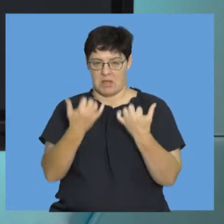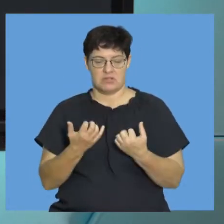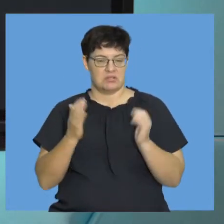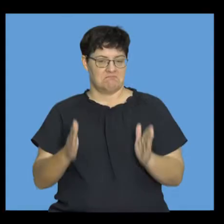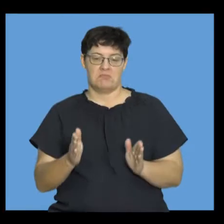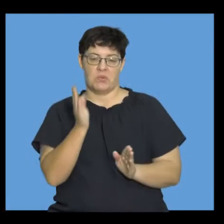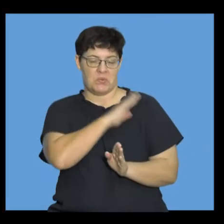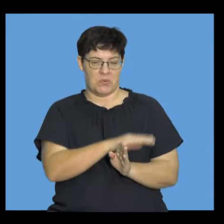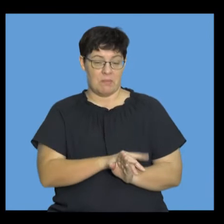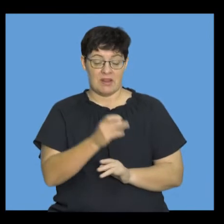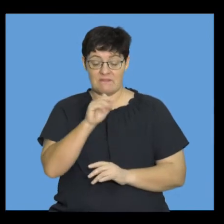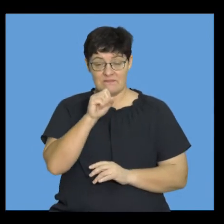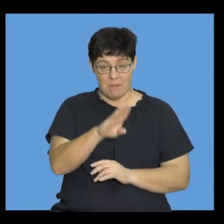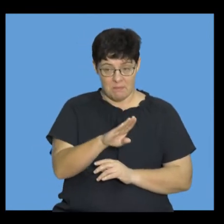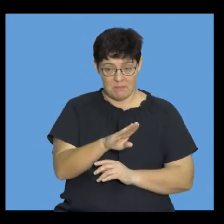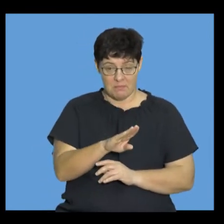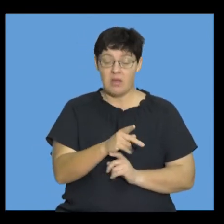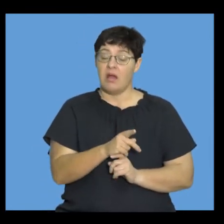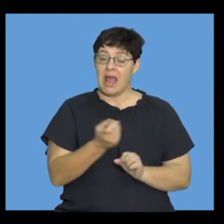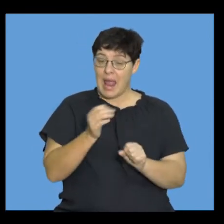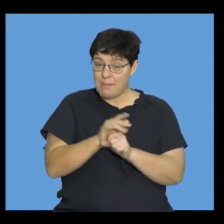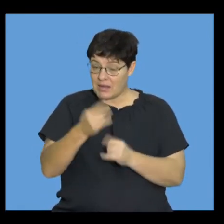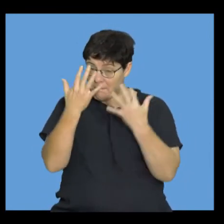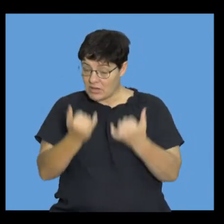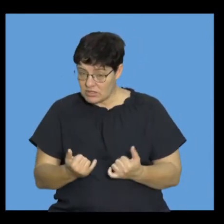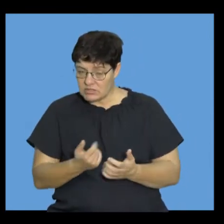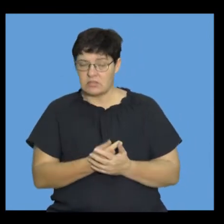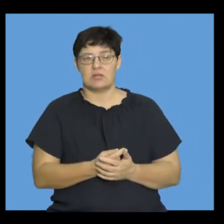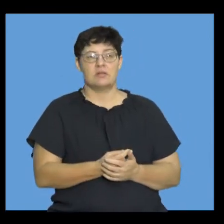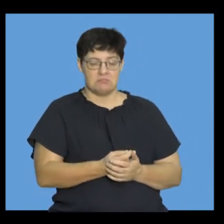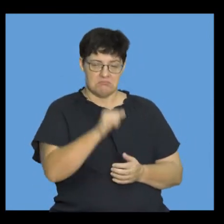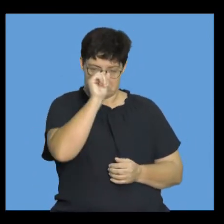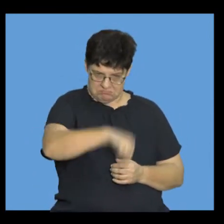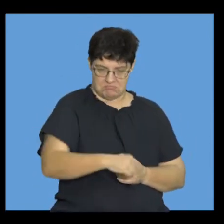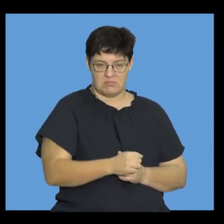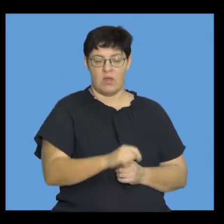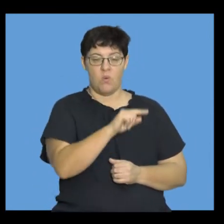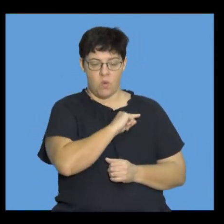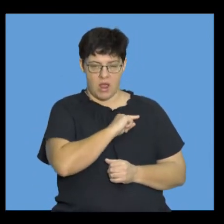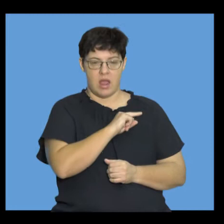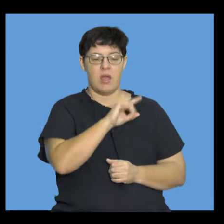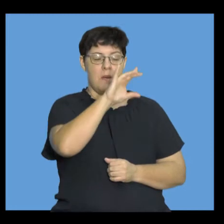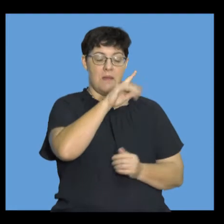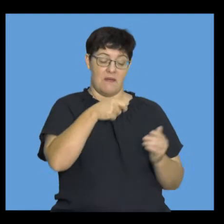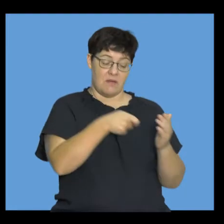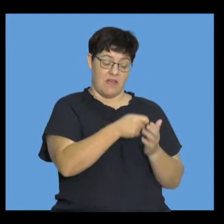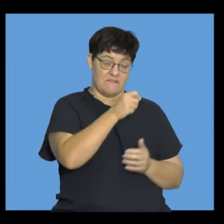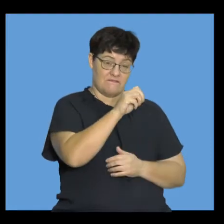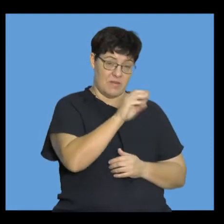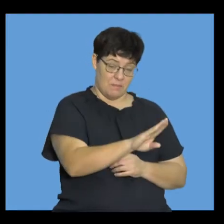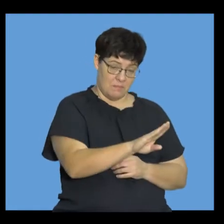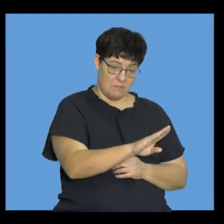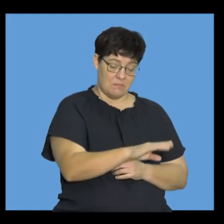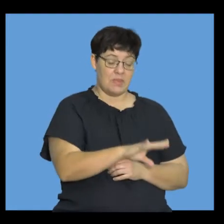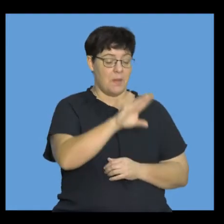at February, does February impact on my budget period? Certainly it does. Why? You bought in February, right?